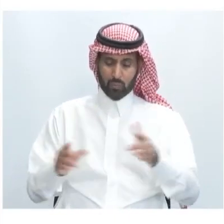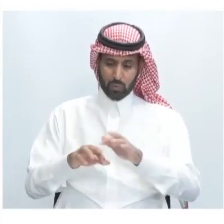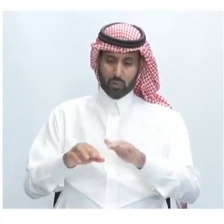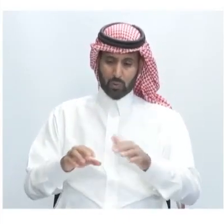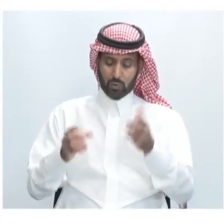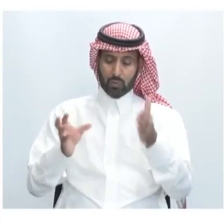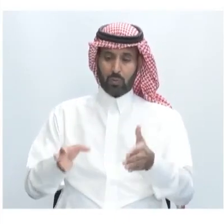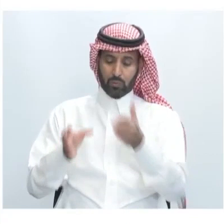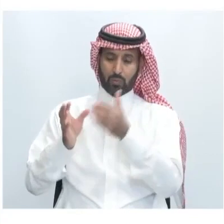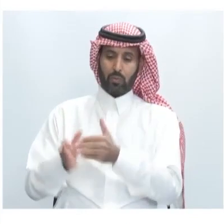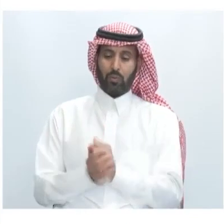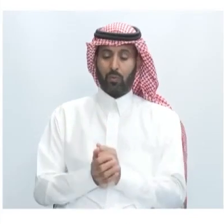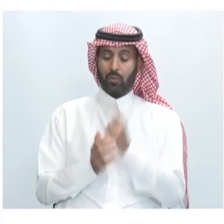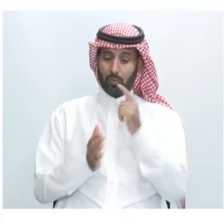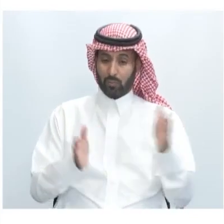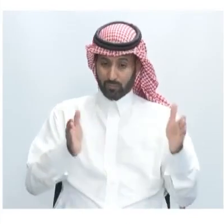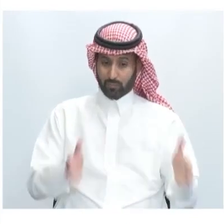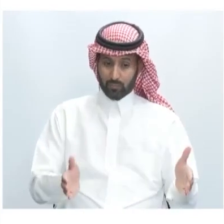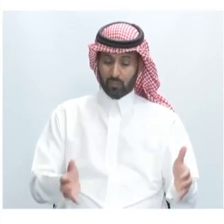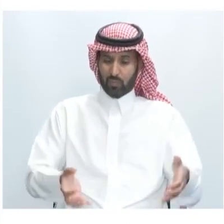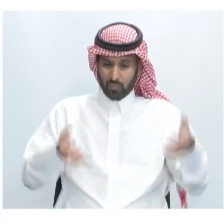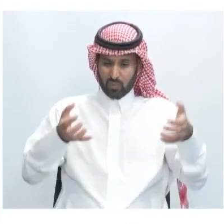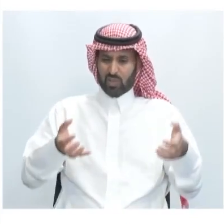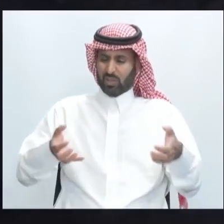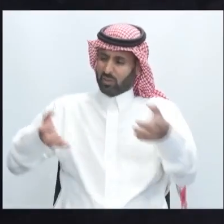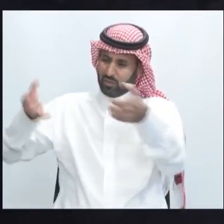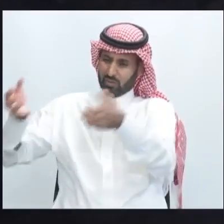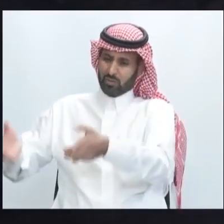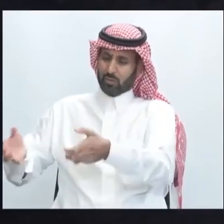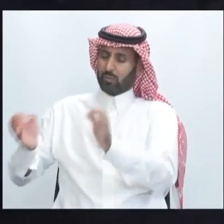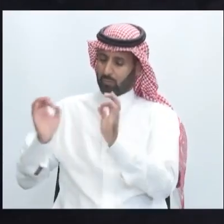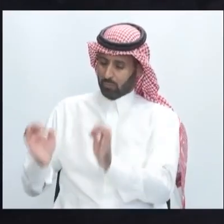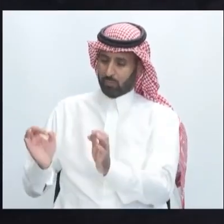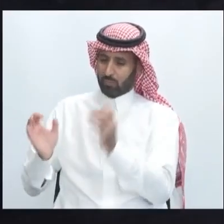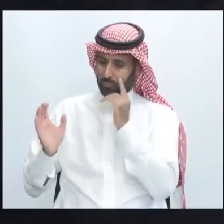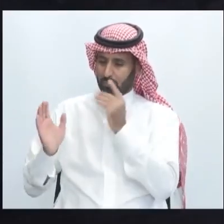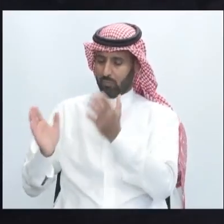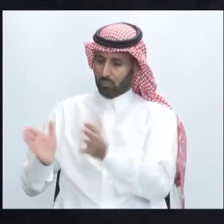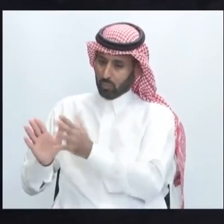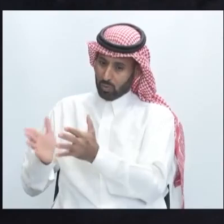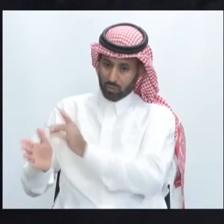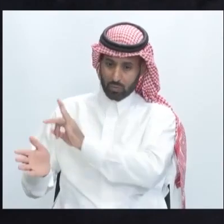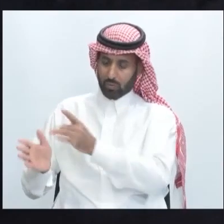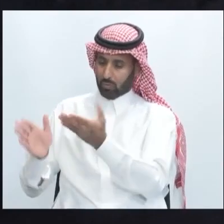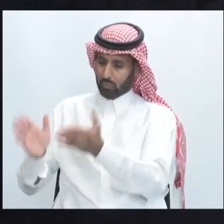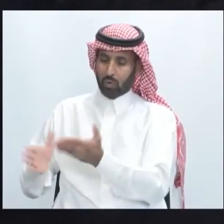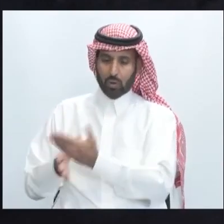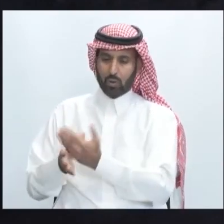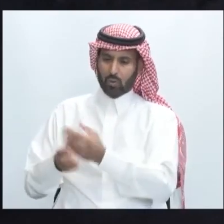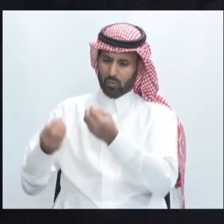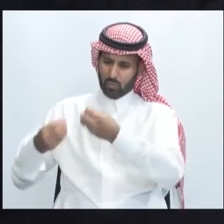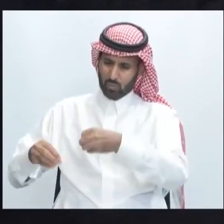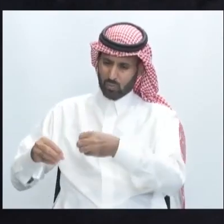computer equipment. So when you move them, when you carry them, when you offload them, try to be careful because they're full of